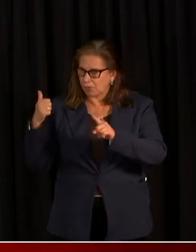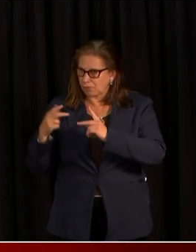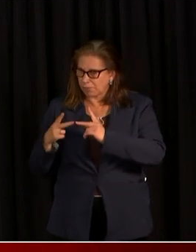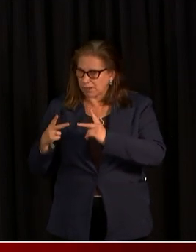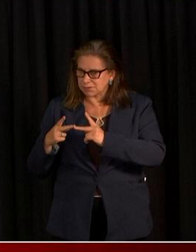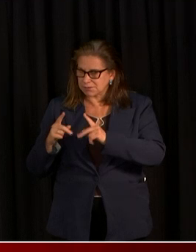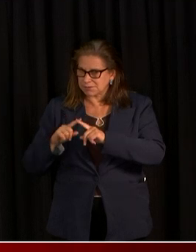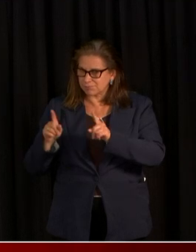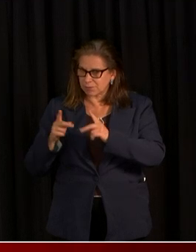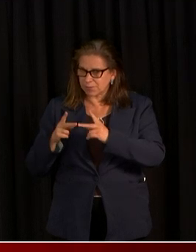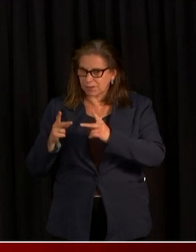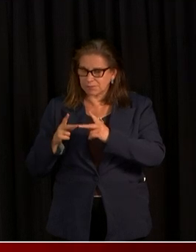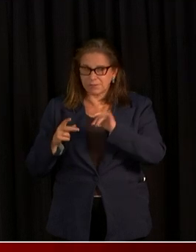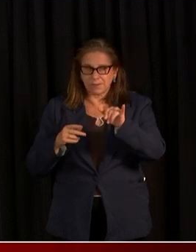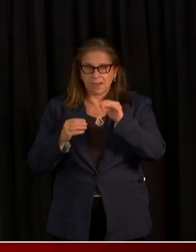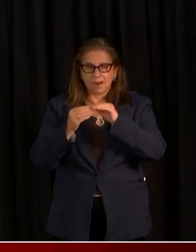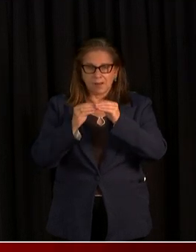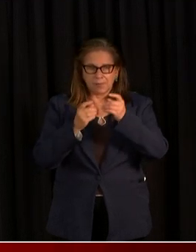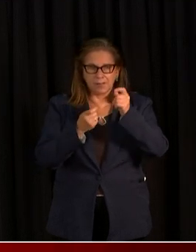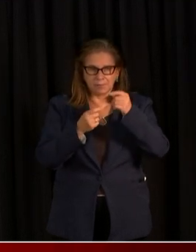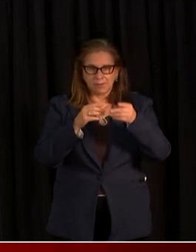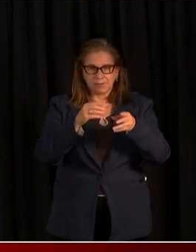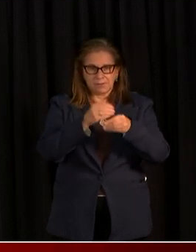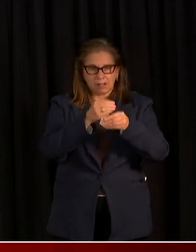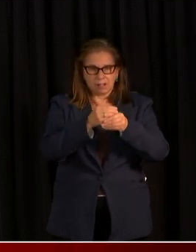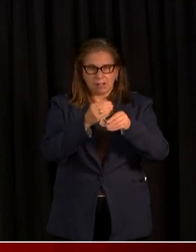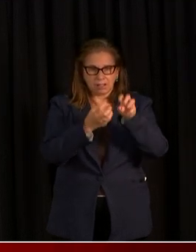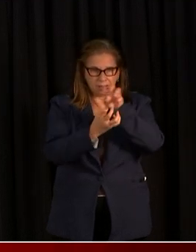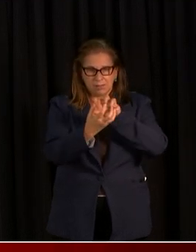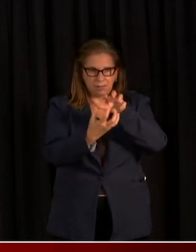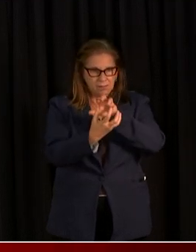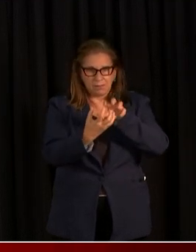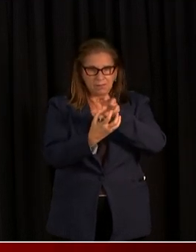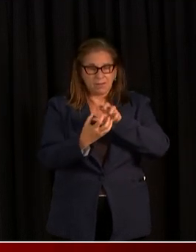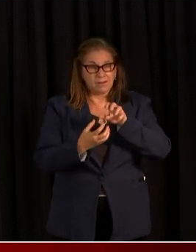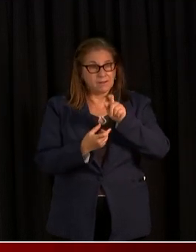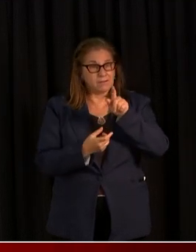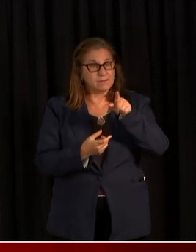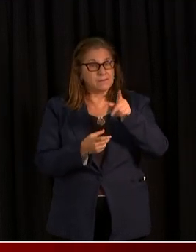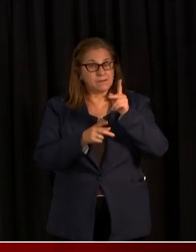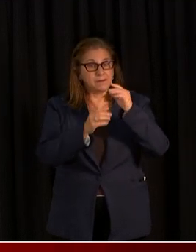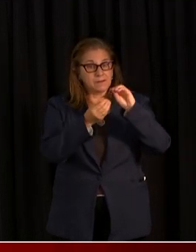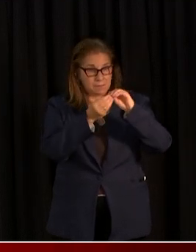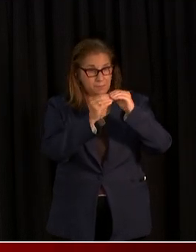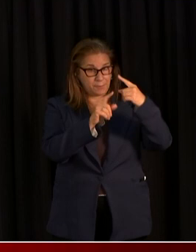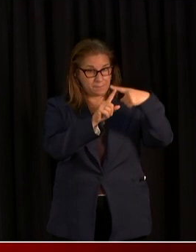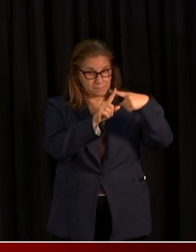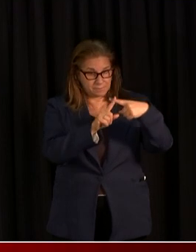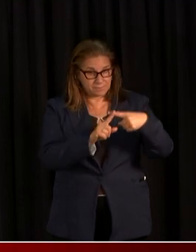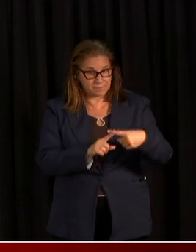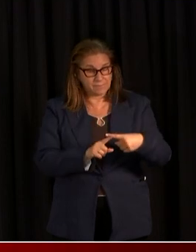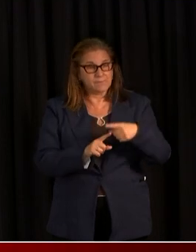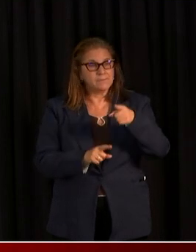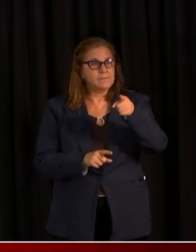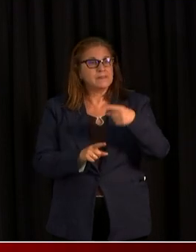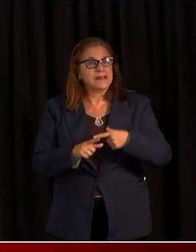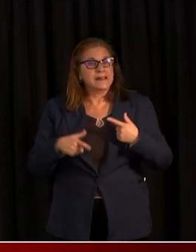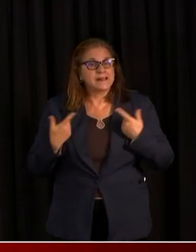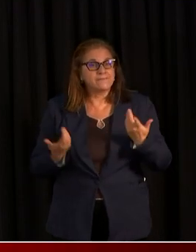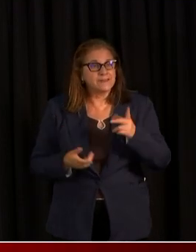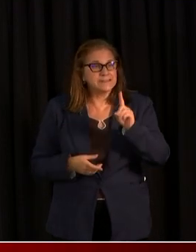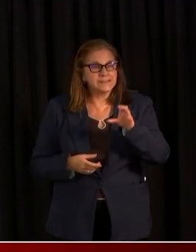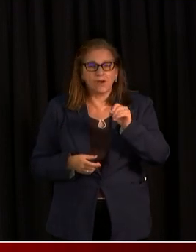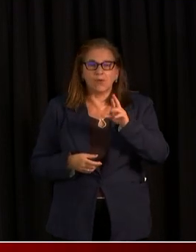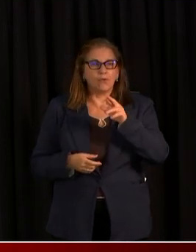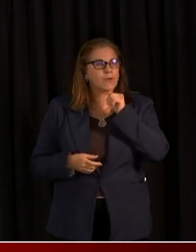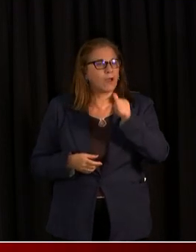for DC residents. So the daily data that we publish includes people who may be residents of Maryland, Virginia, and even other